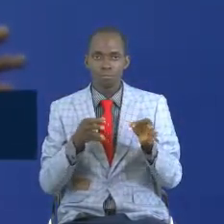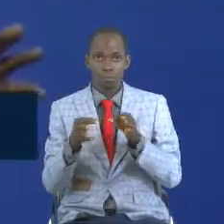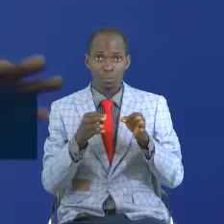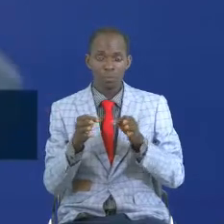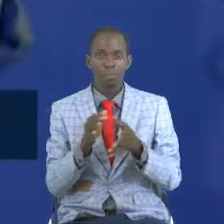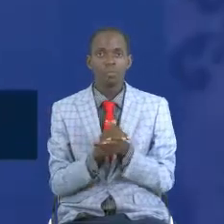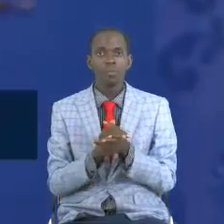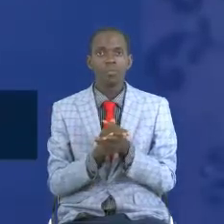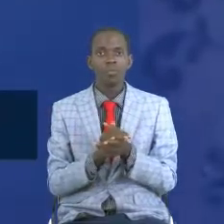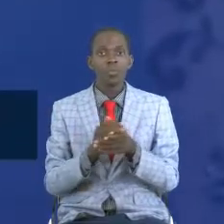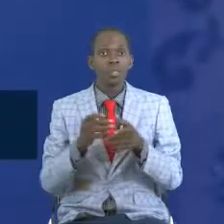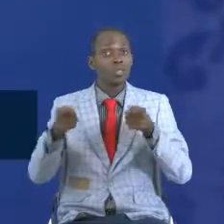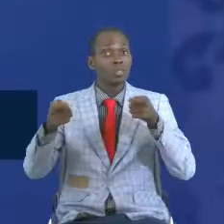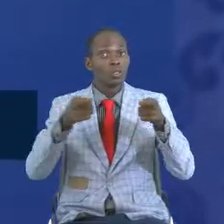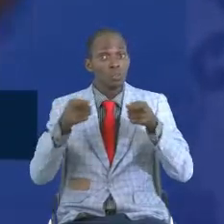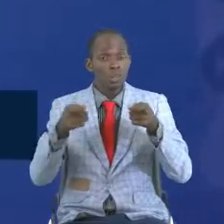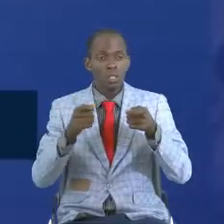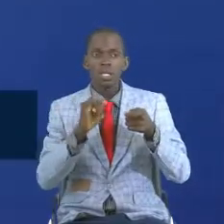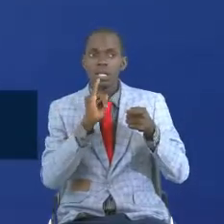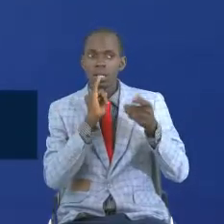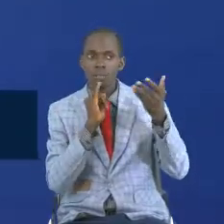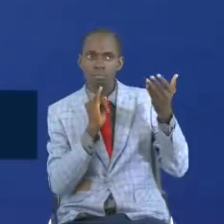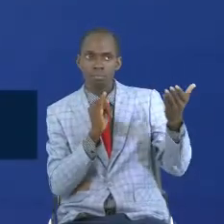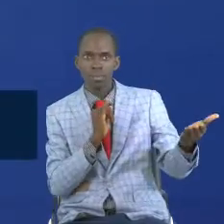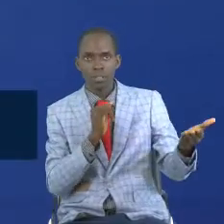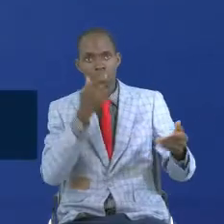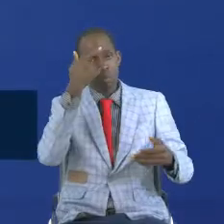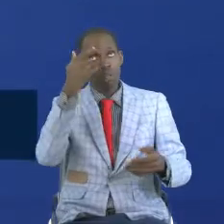Dominion is there because God is there.